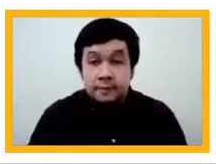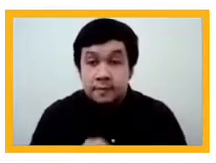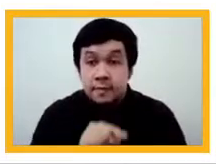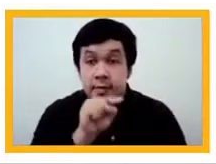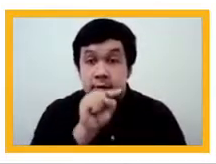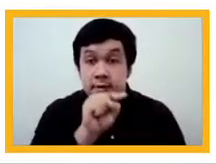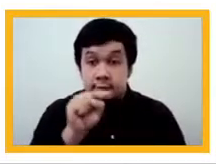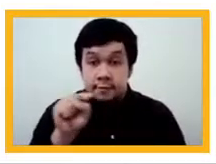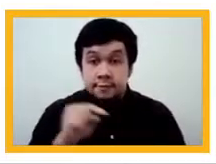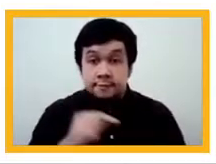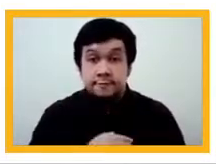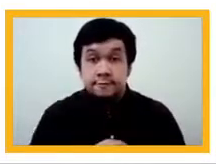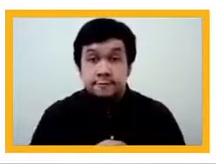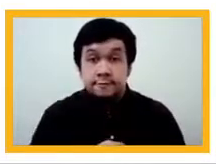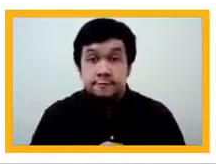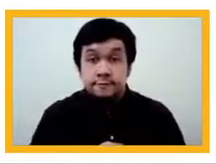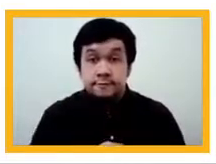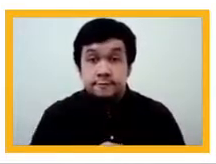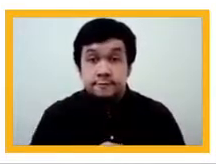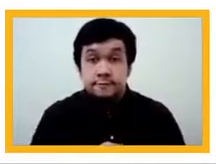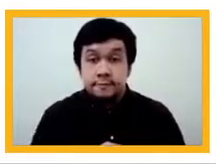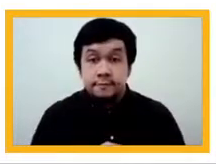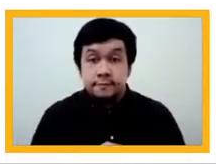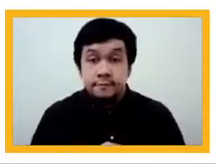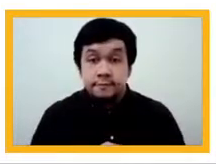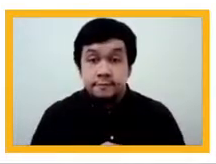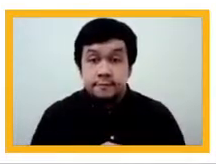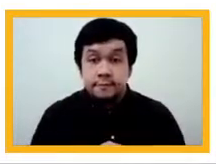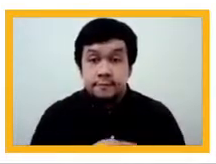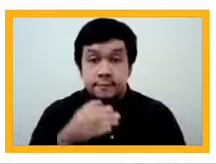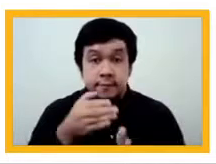2012 report, across surveying